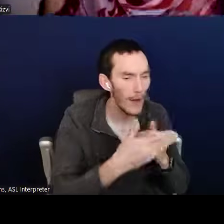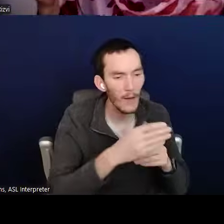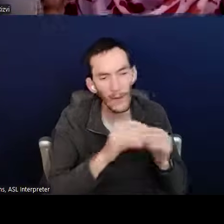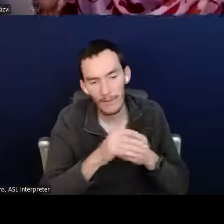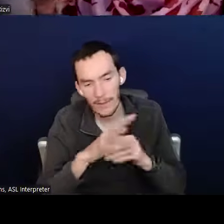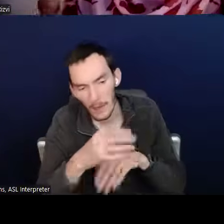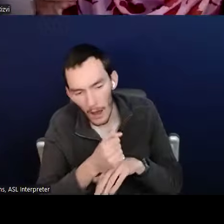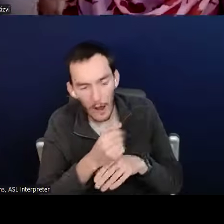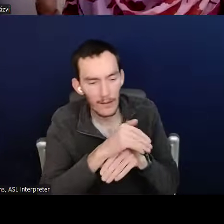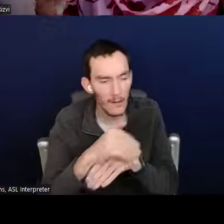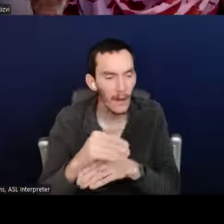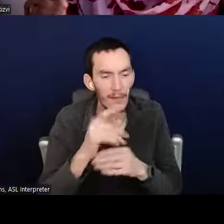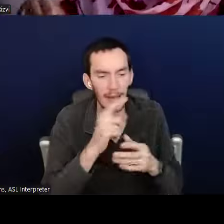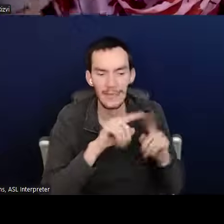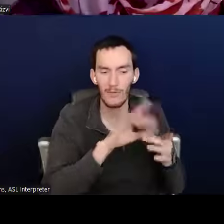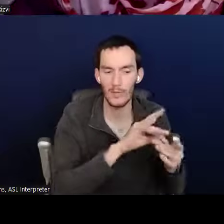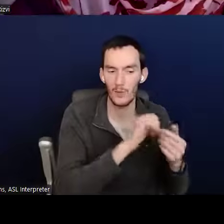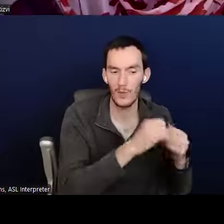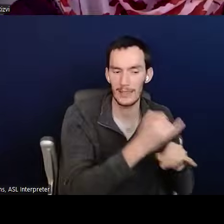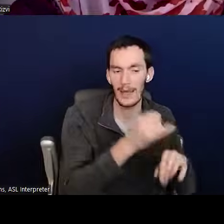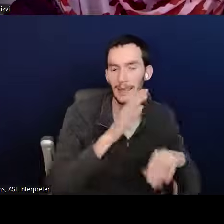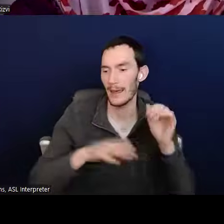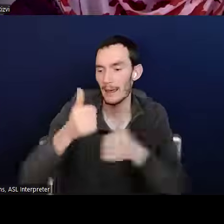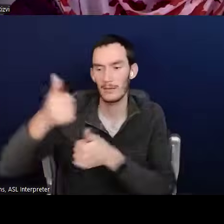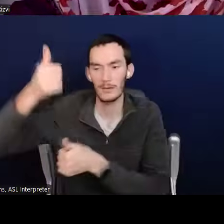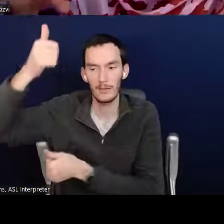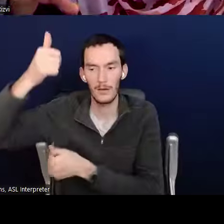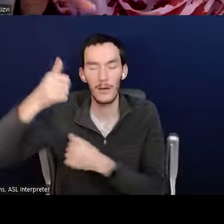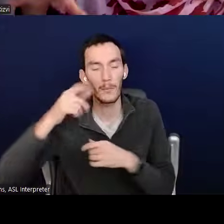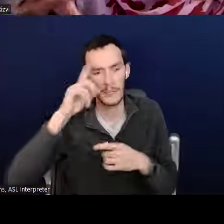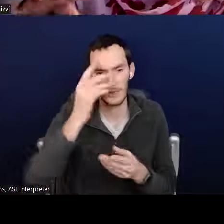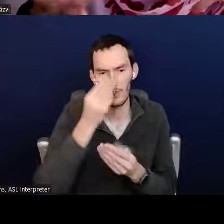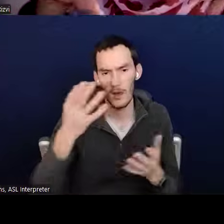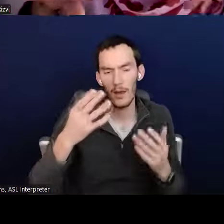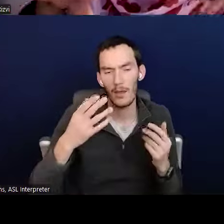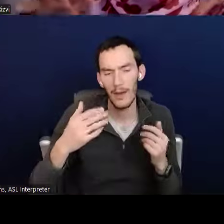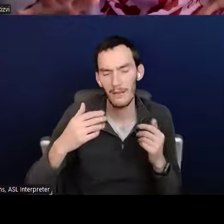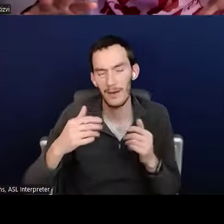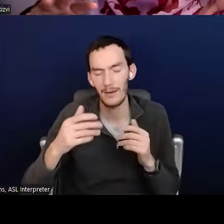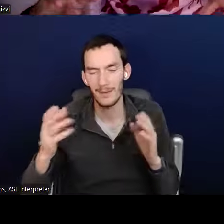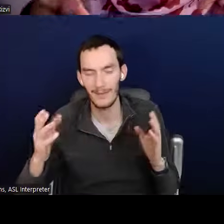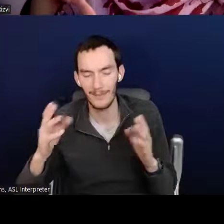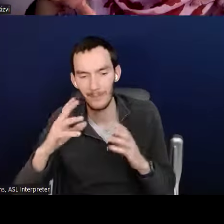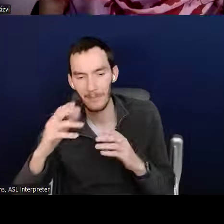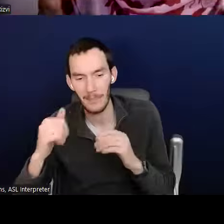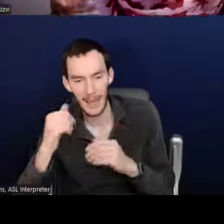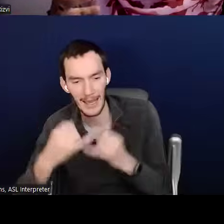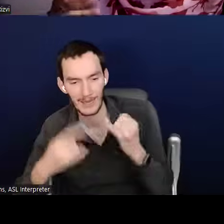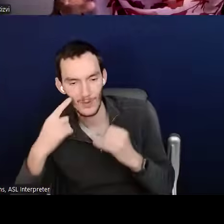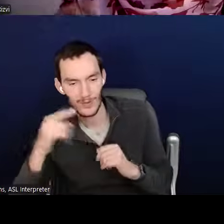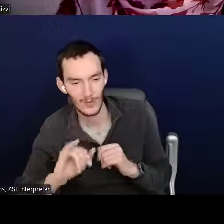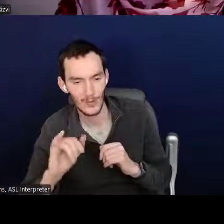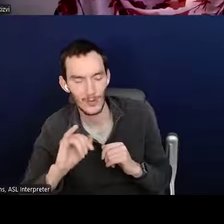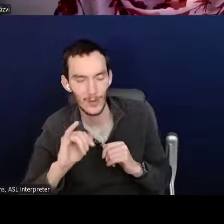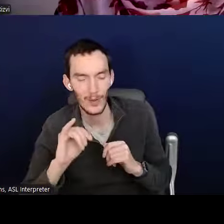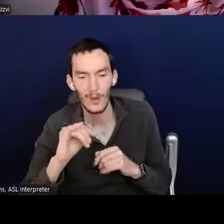just had a different relationship with the site. Now, just so that you know, there is a back end to this as well. So I'm going to show you really quickly. So I worked with this with